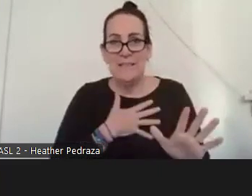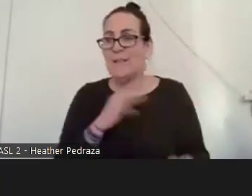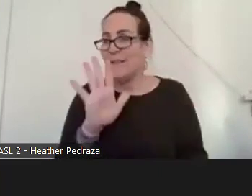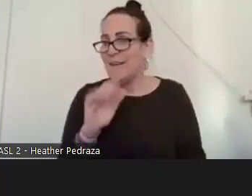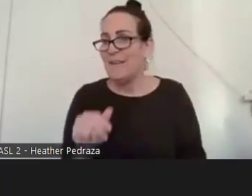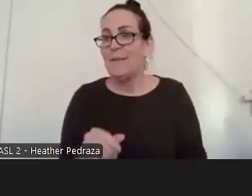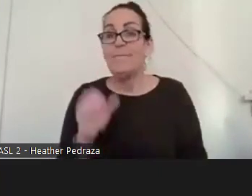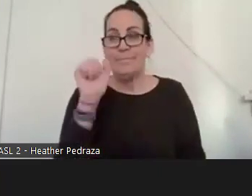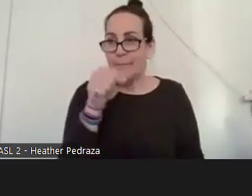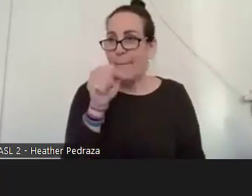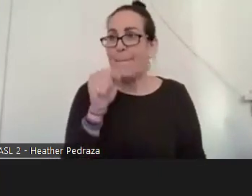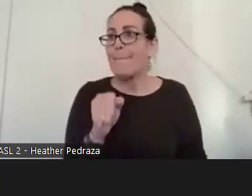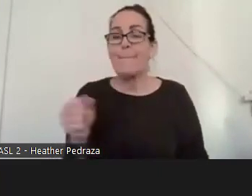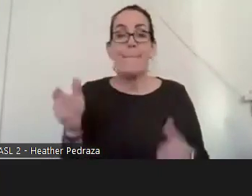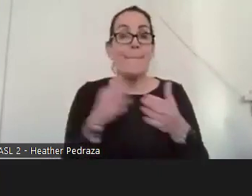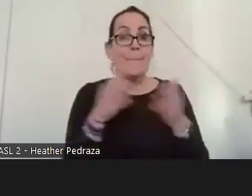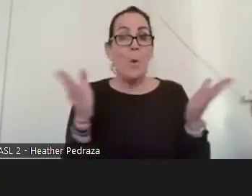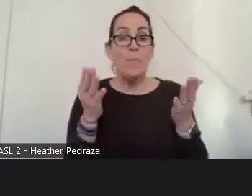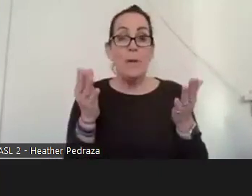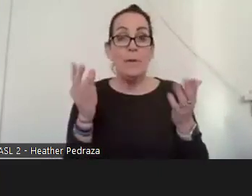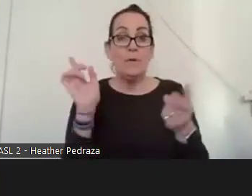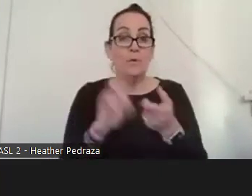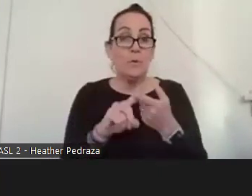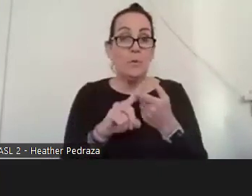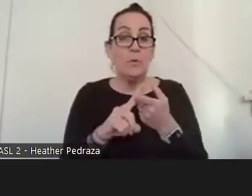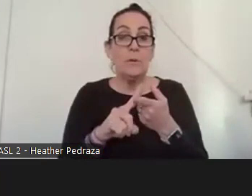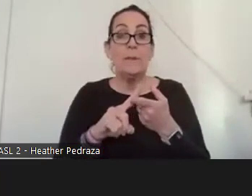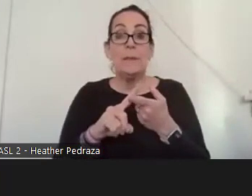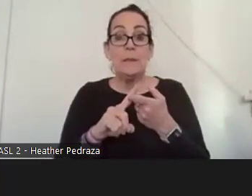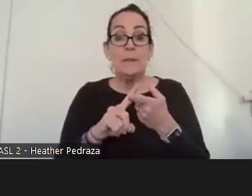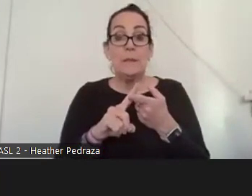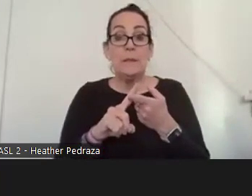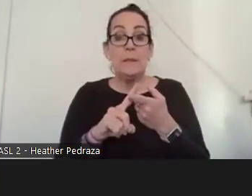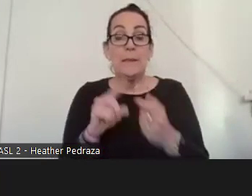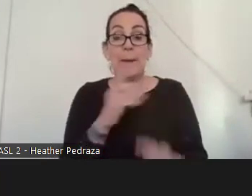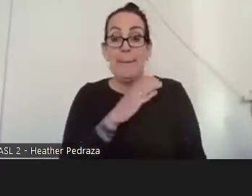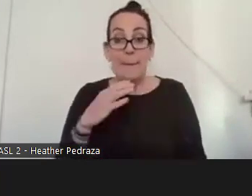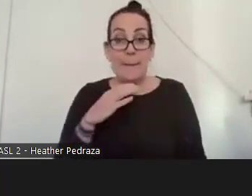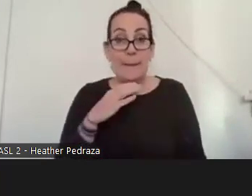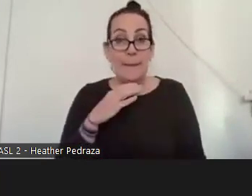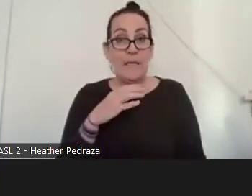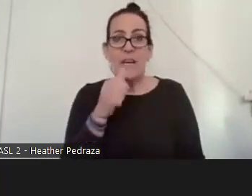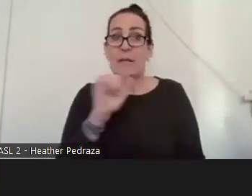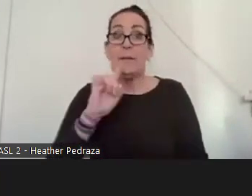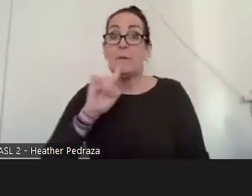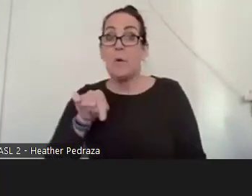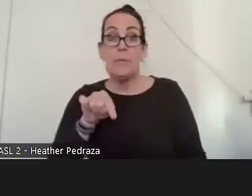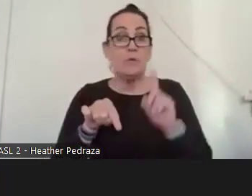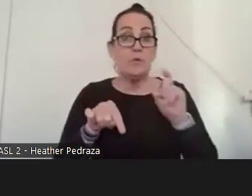So yeah. So open up to the committee. Any comments or questions?